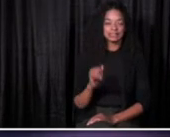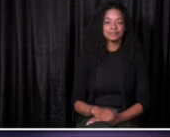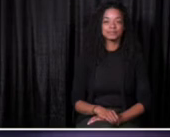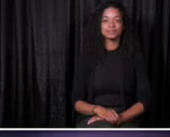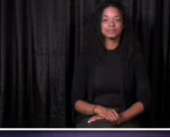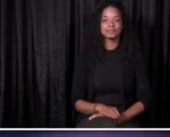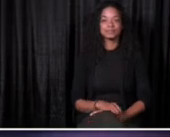Alalia